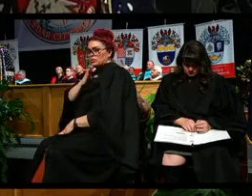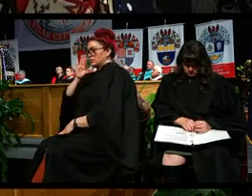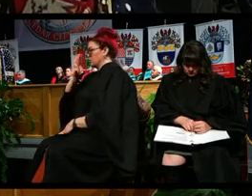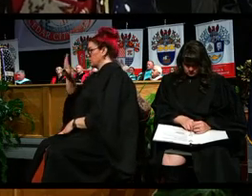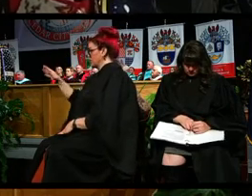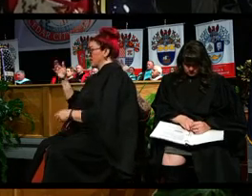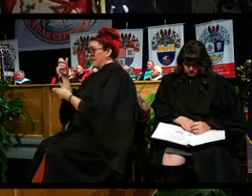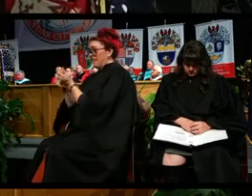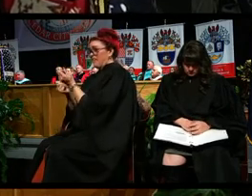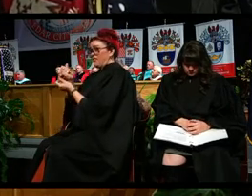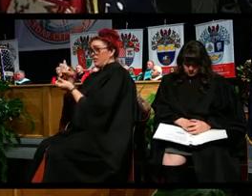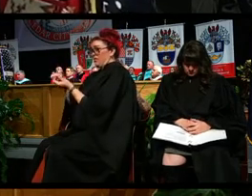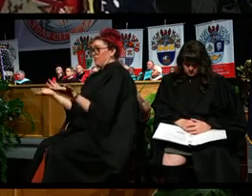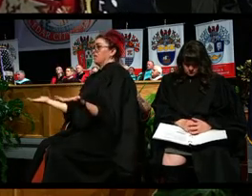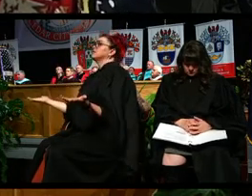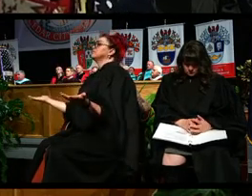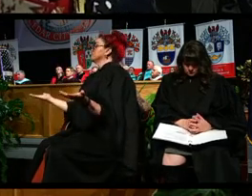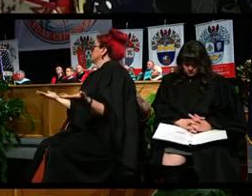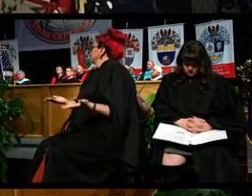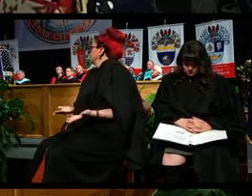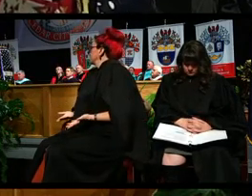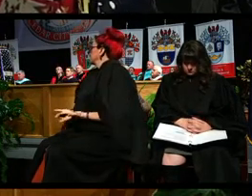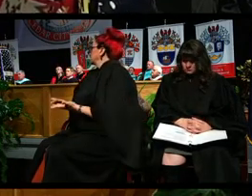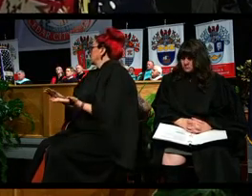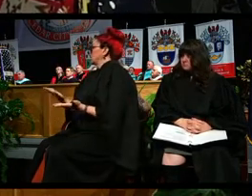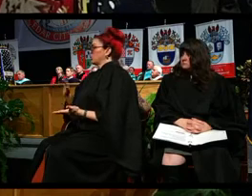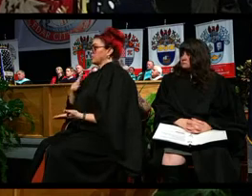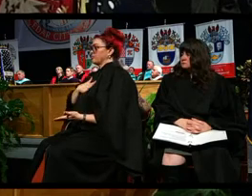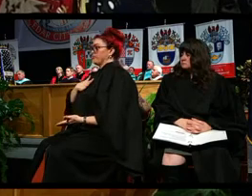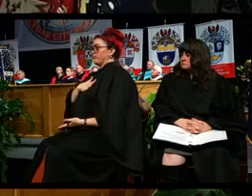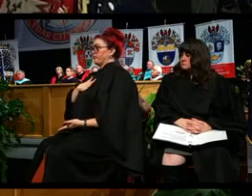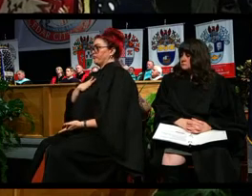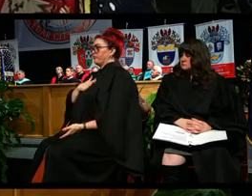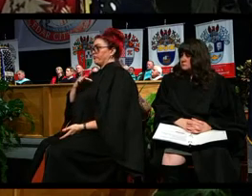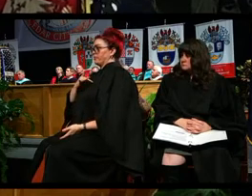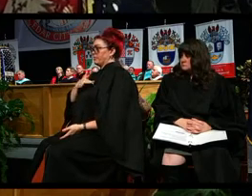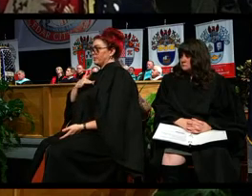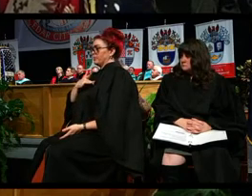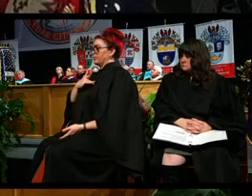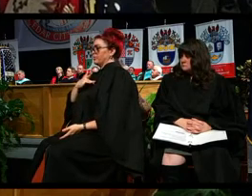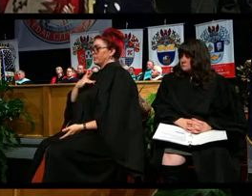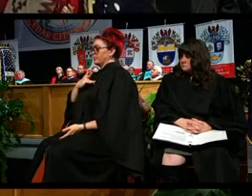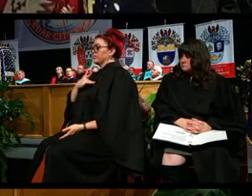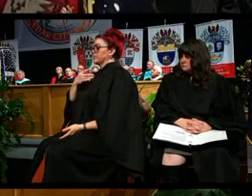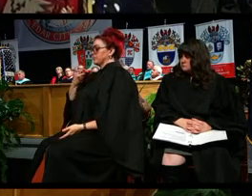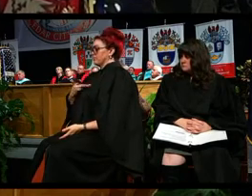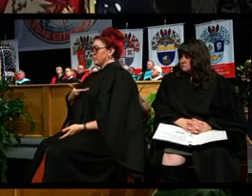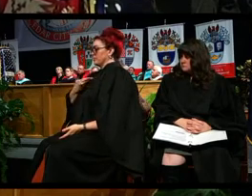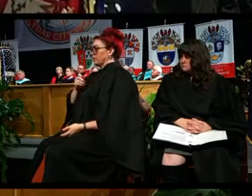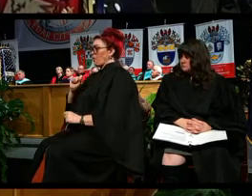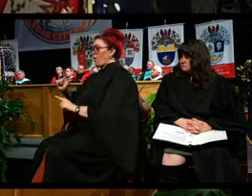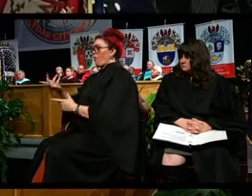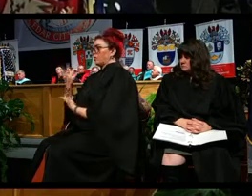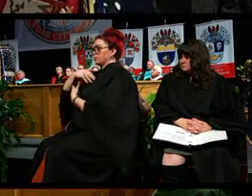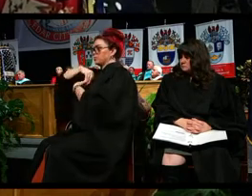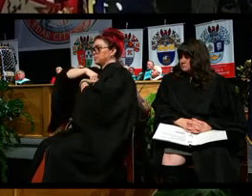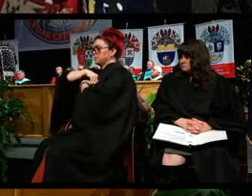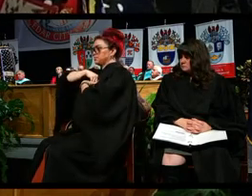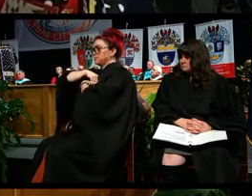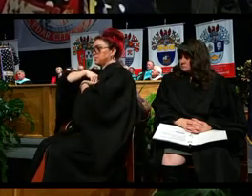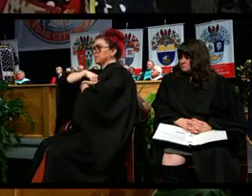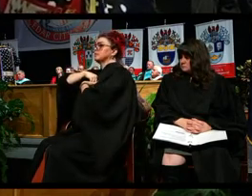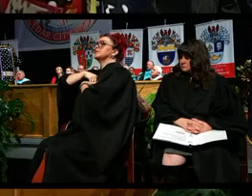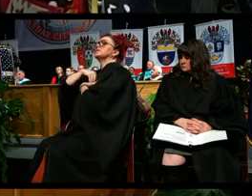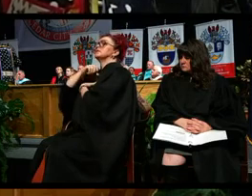Everything right here in your heart, everything within you, all